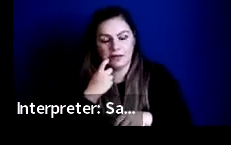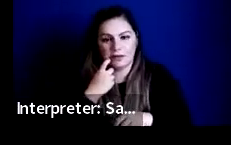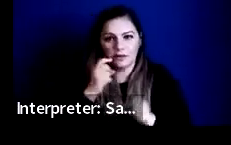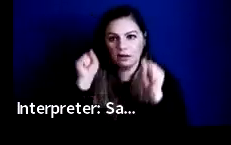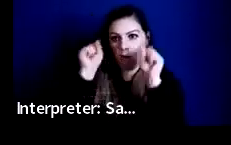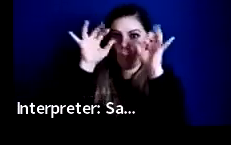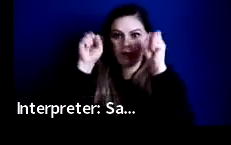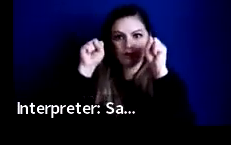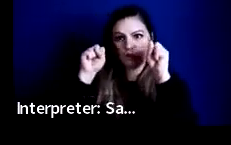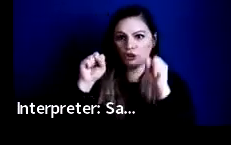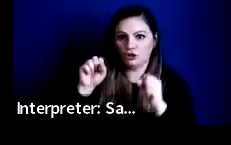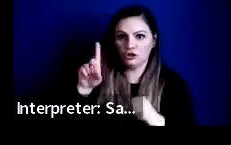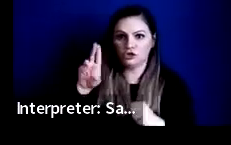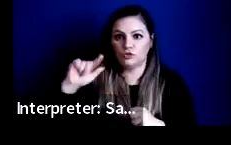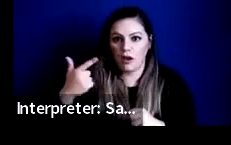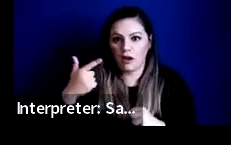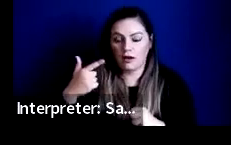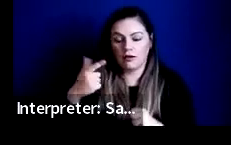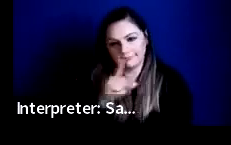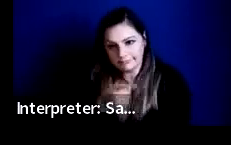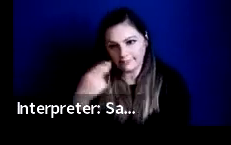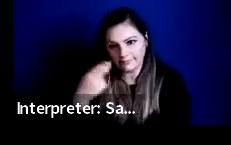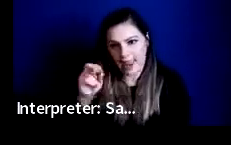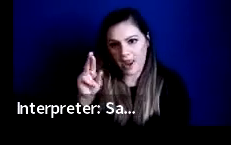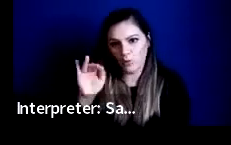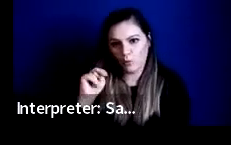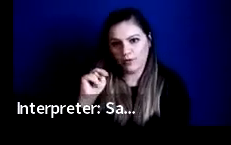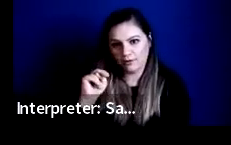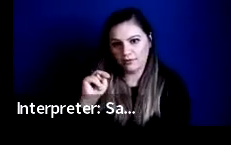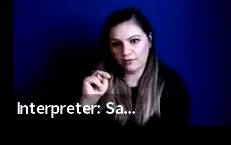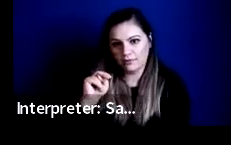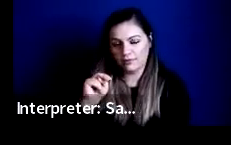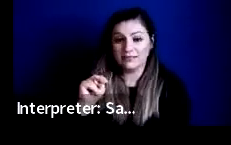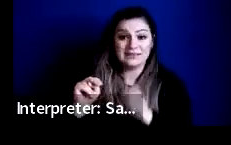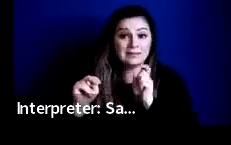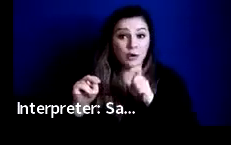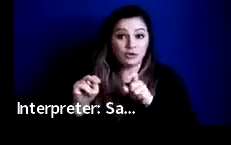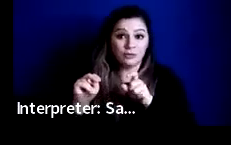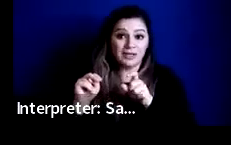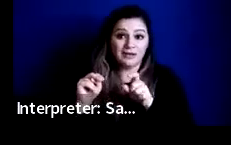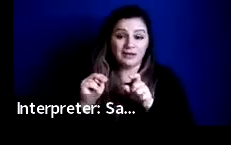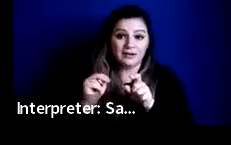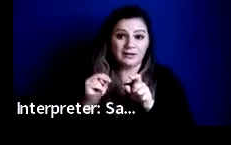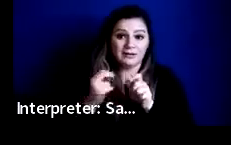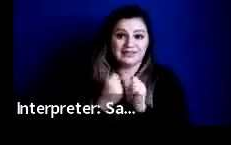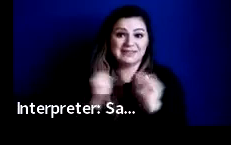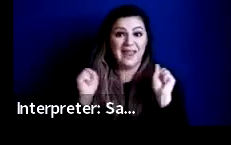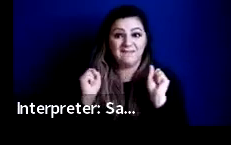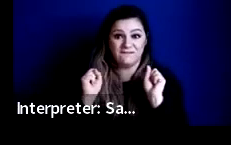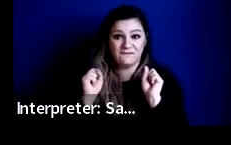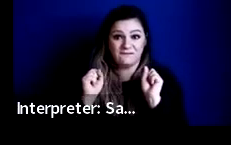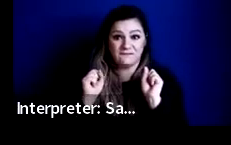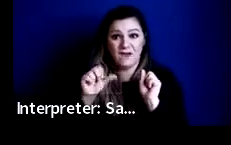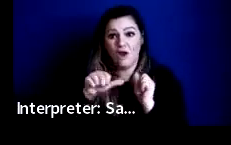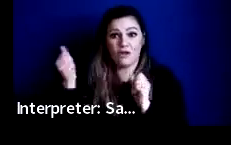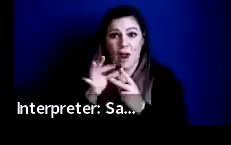was supposed to be a safe alternative to morphine. And it was being used for children. It was being used for coughs.